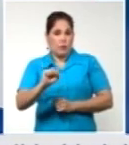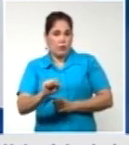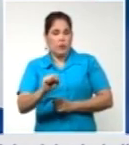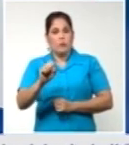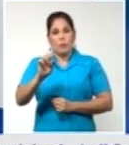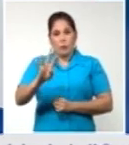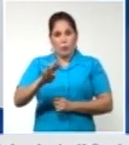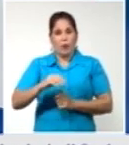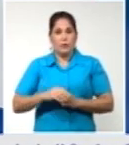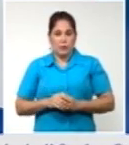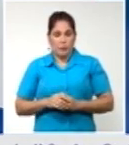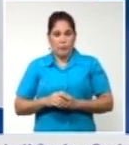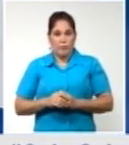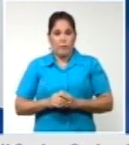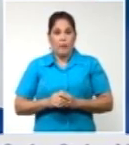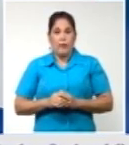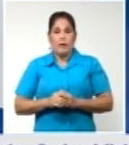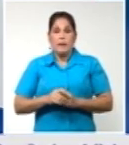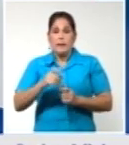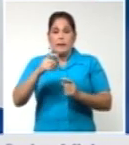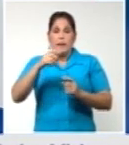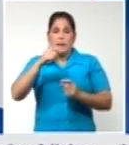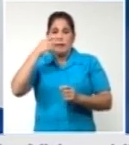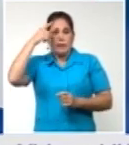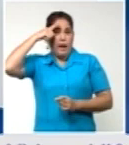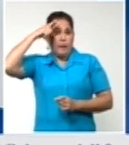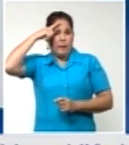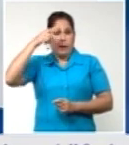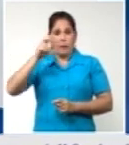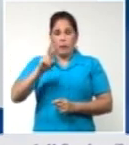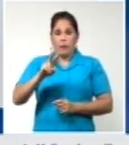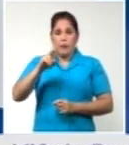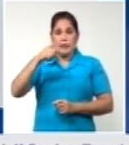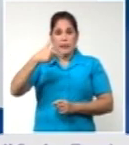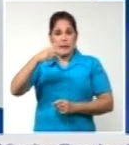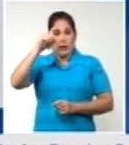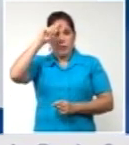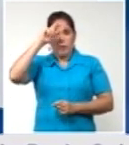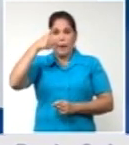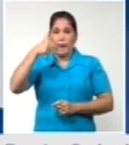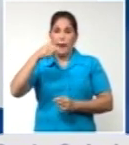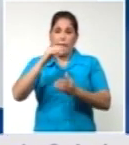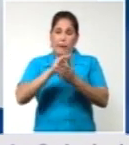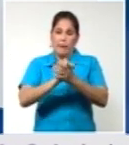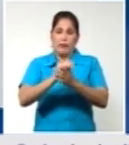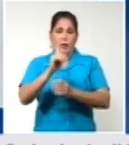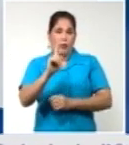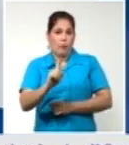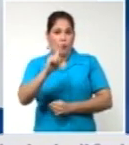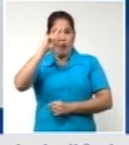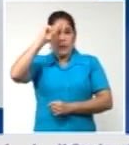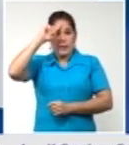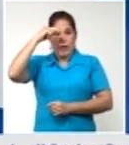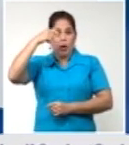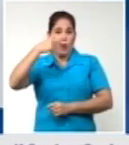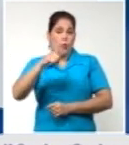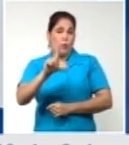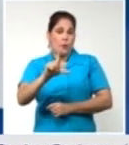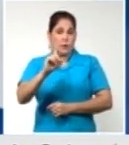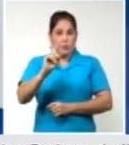1, and 1 case from San Luis. The 19 cases from Artemisa all belong